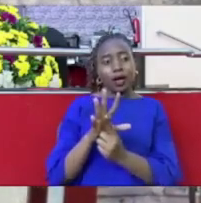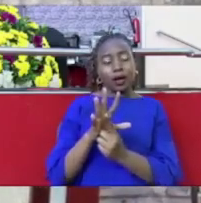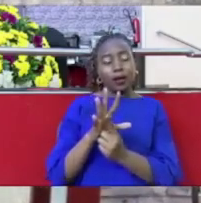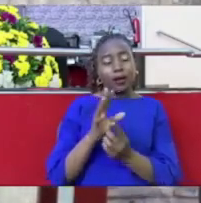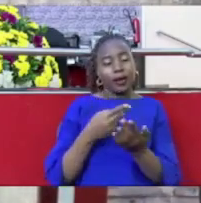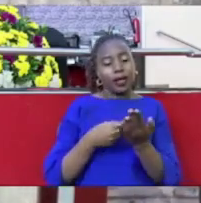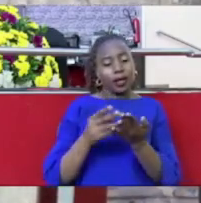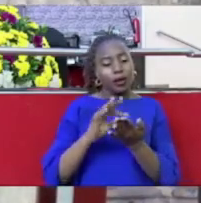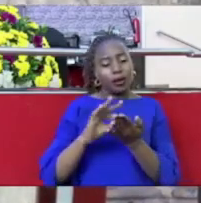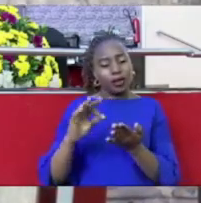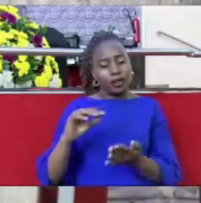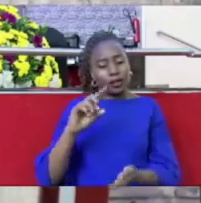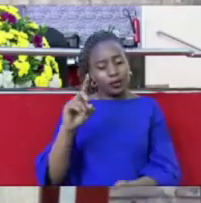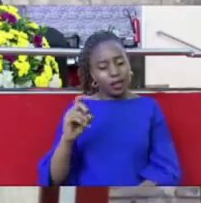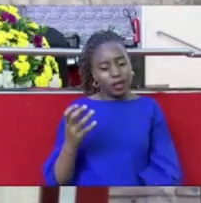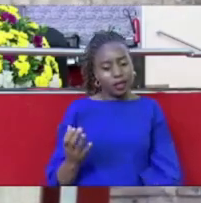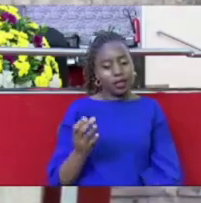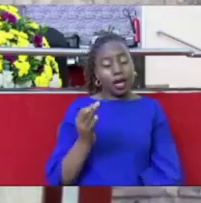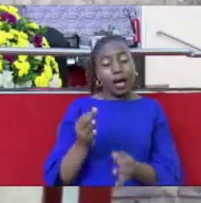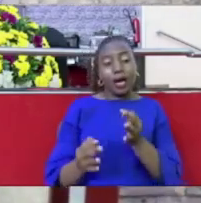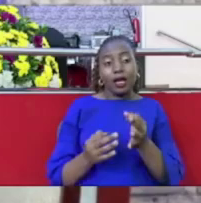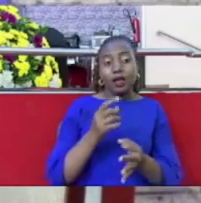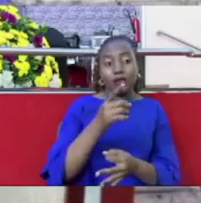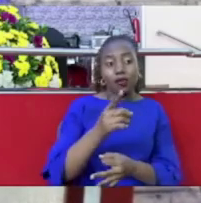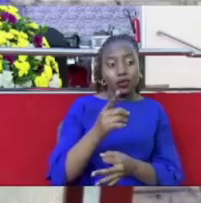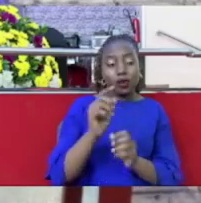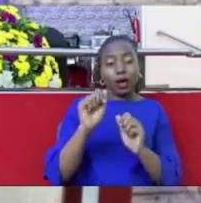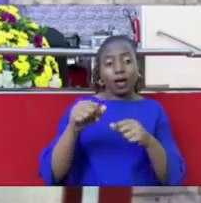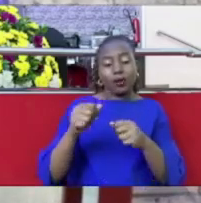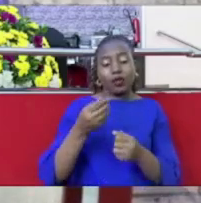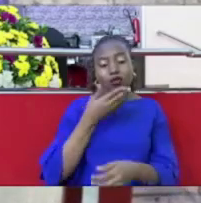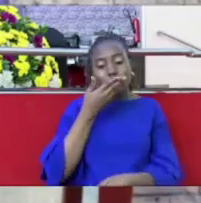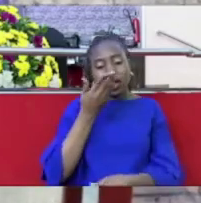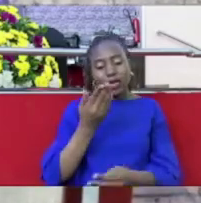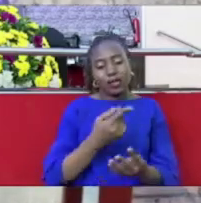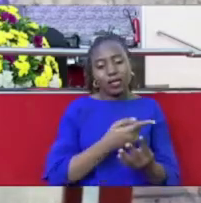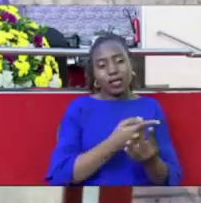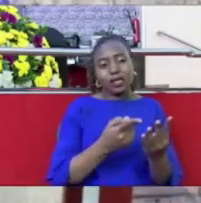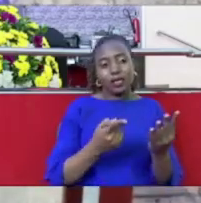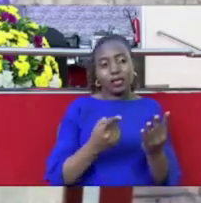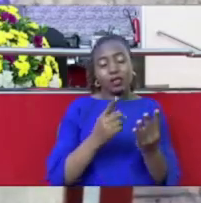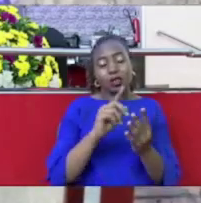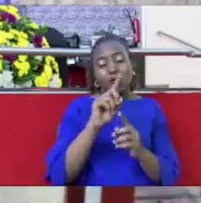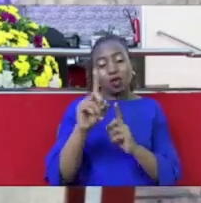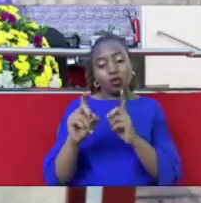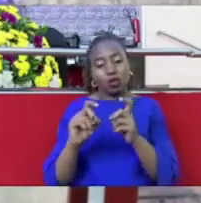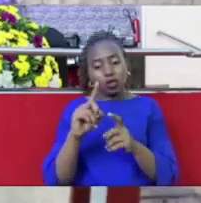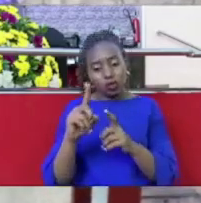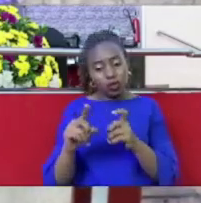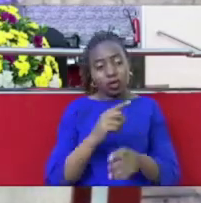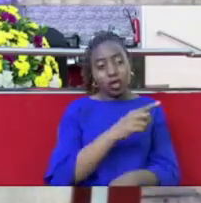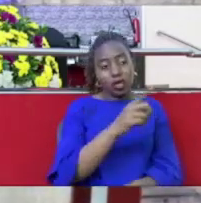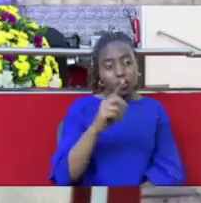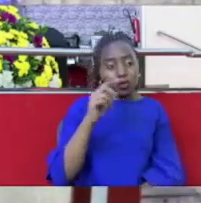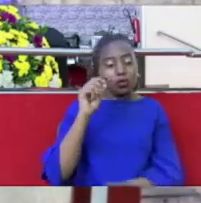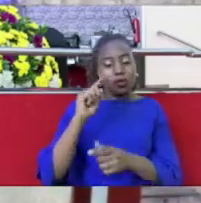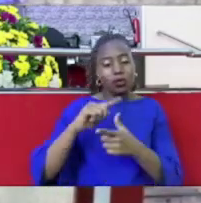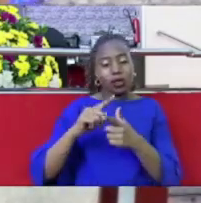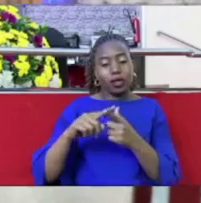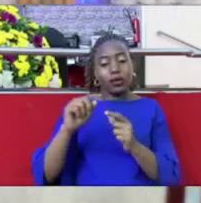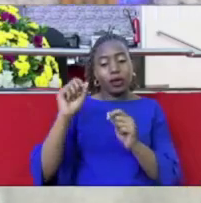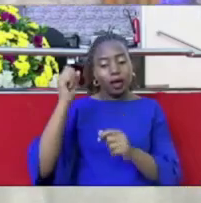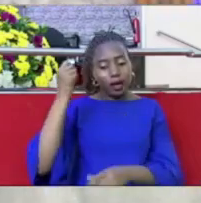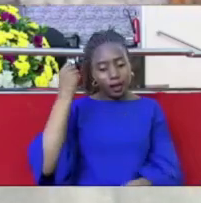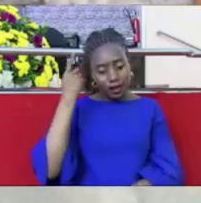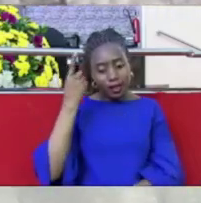Mtakatifu? And if you are able to answer this question, na kama unaweza ukajibu maswali haya, you will understand why Jesus was telling the disciples,